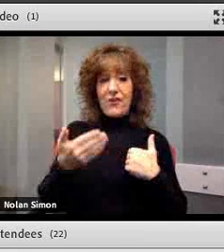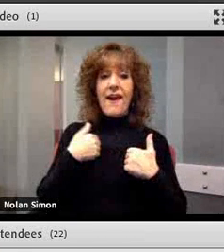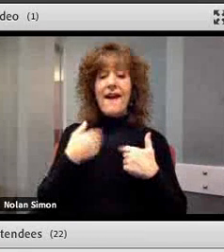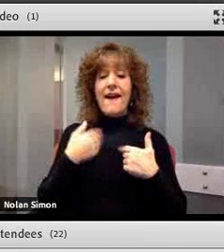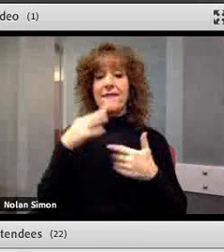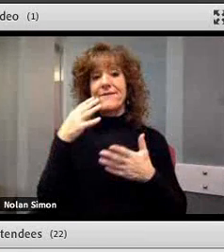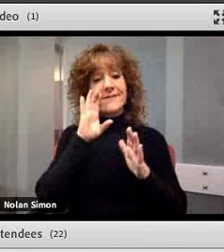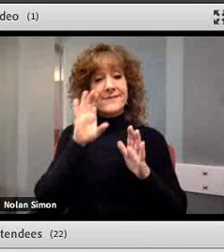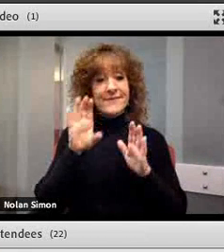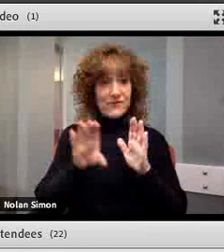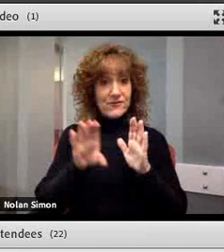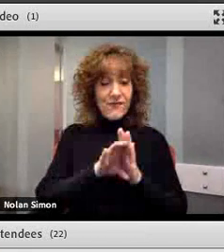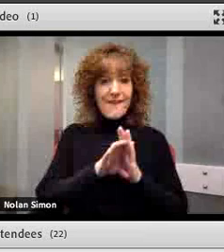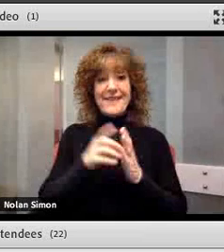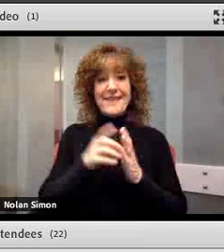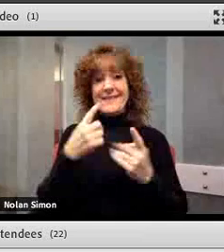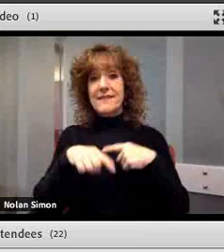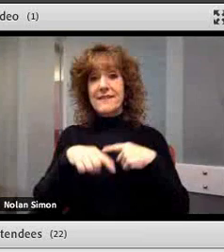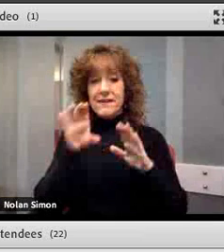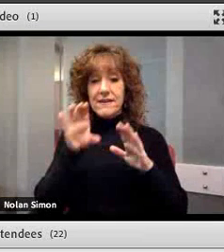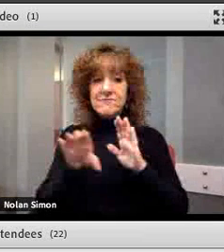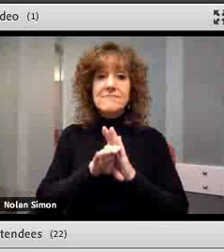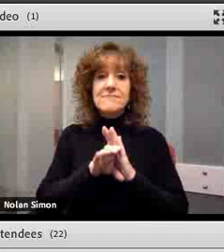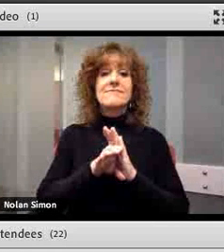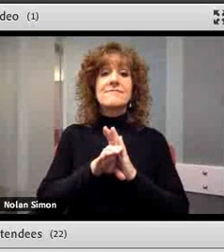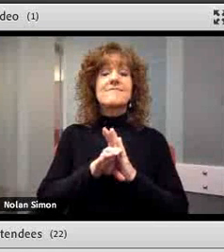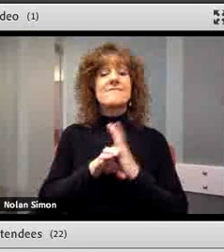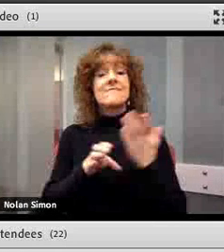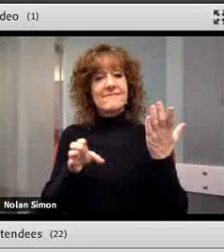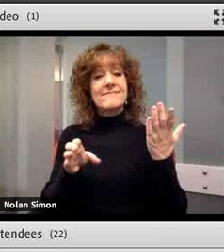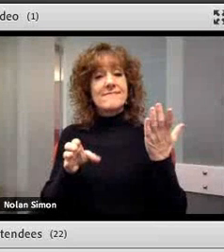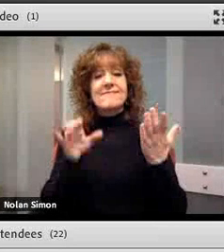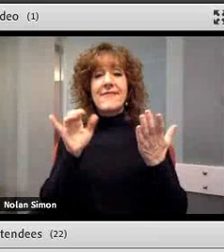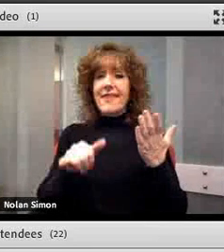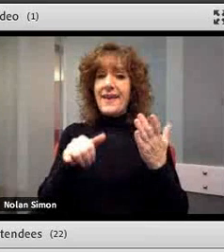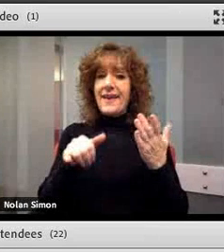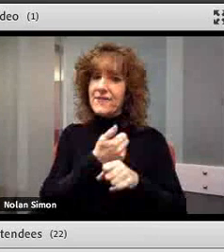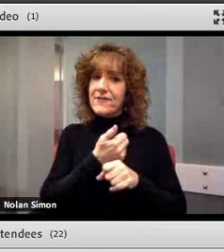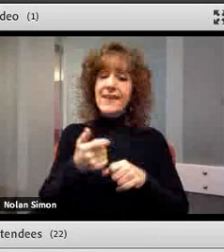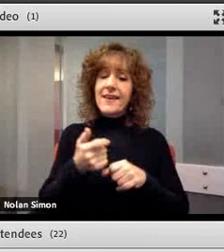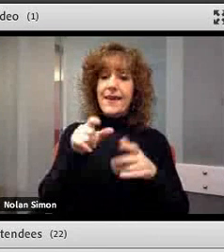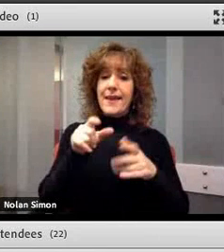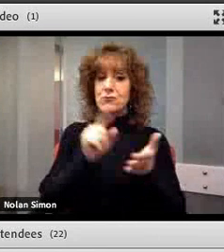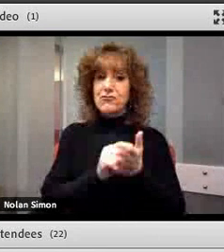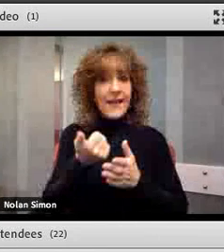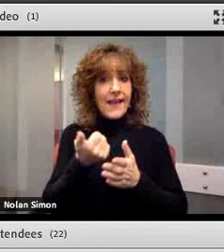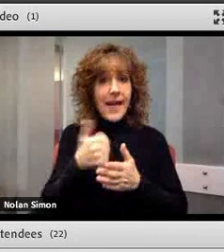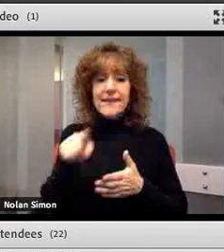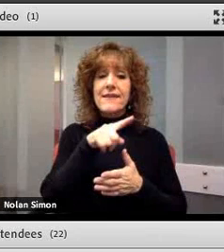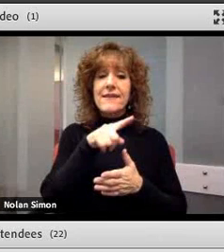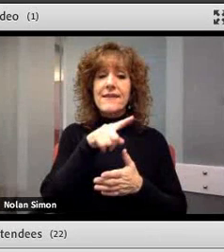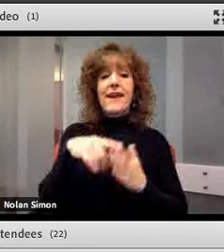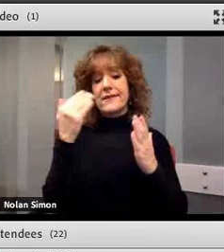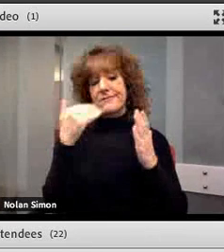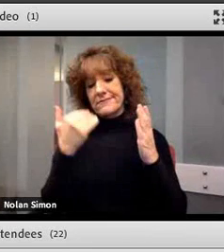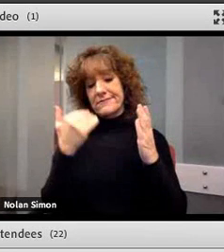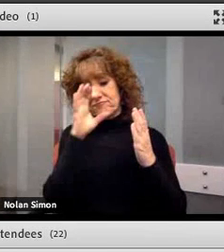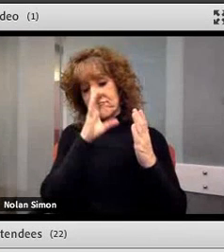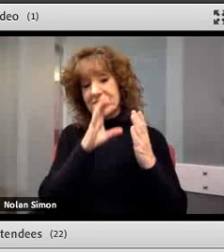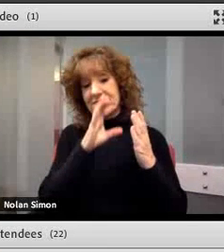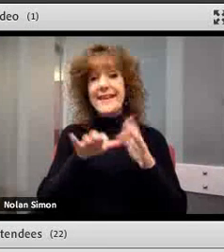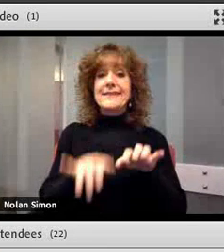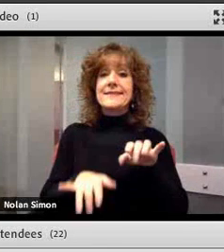graphic, and the concept graphic. Any of those can be printed. You can scroll through here. You can also type in the words you want.